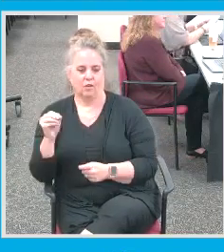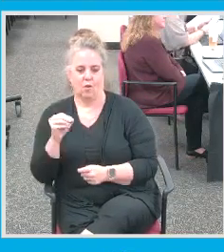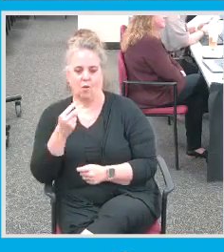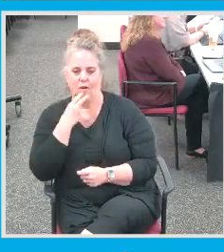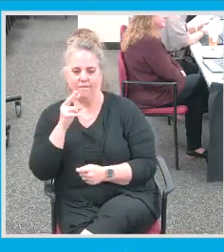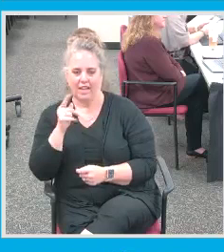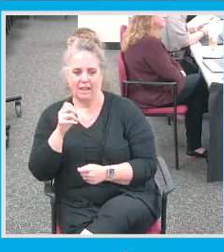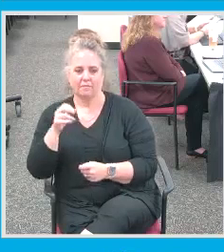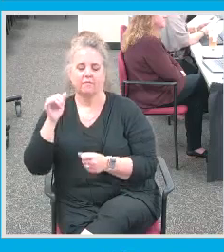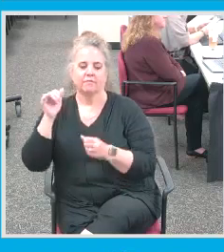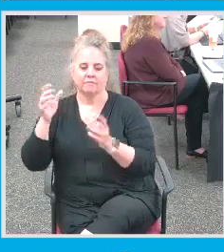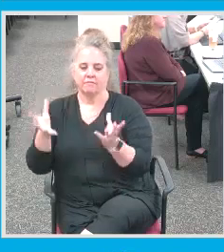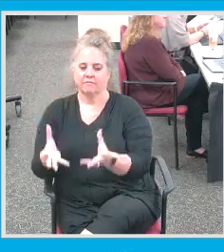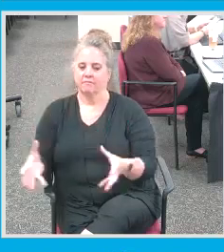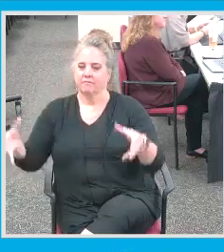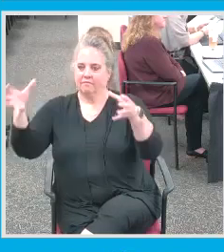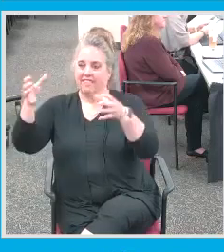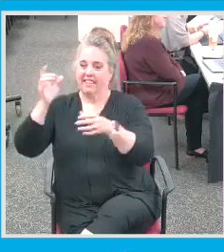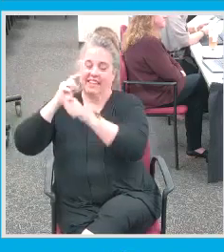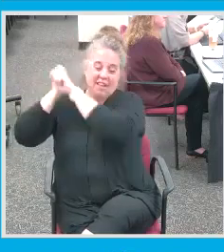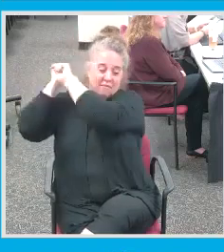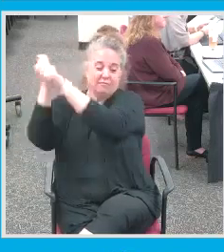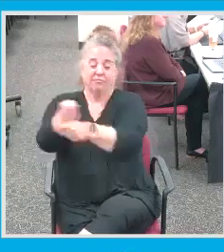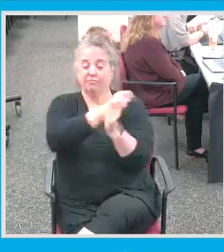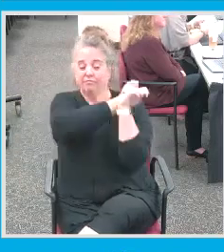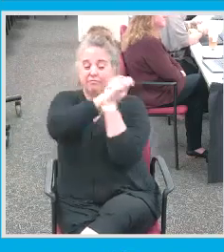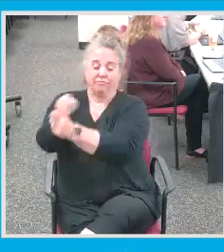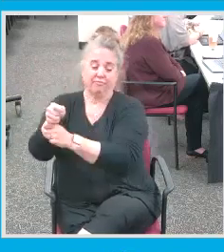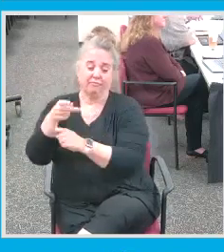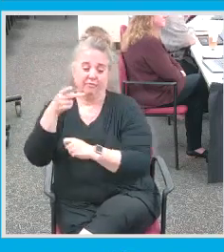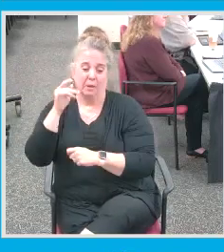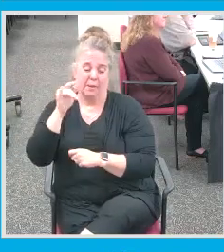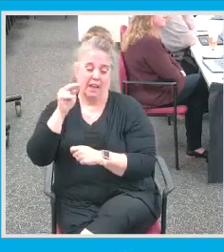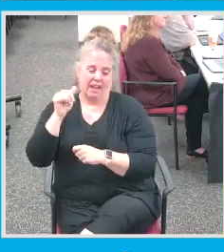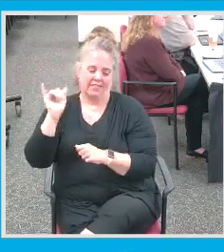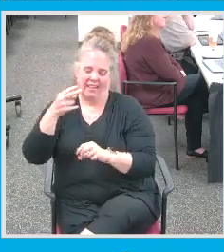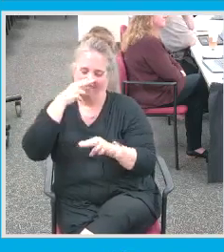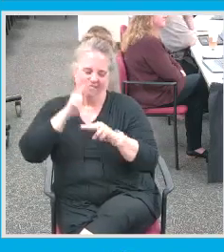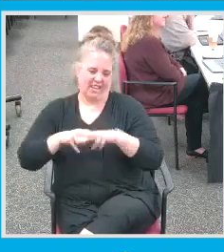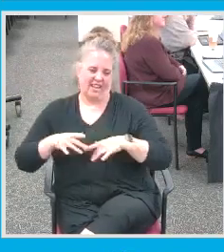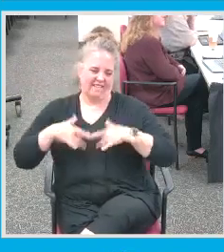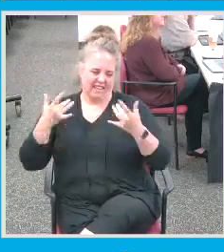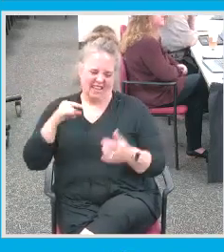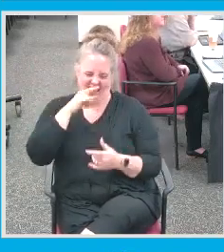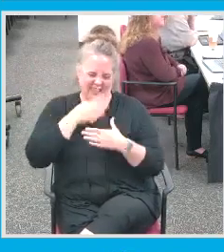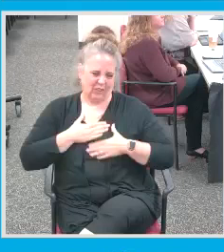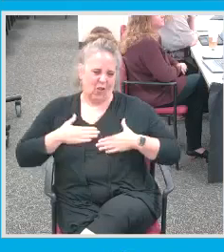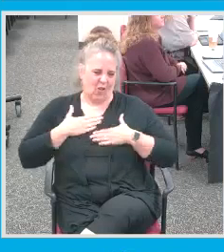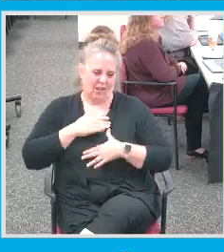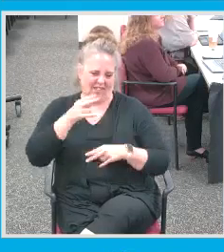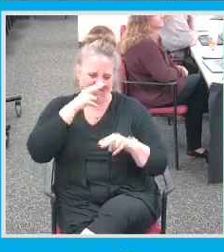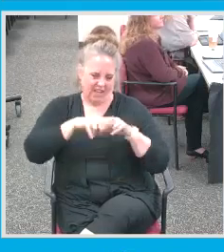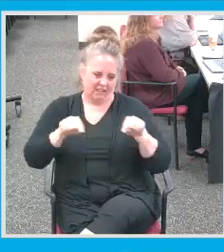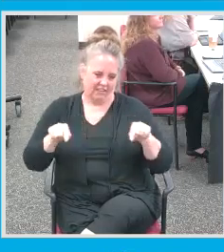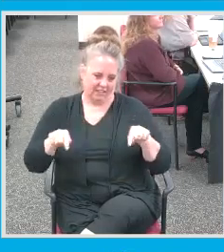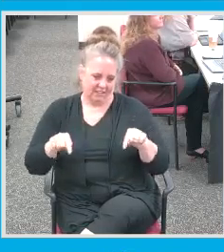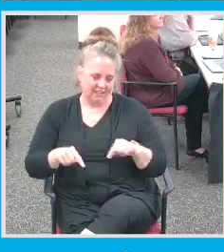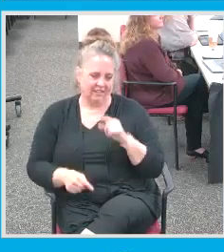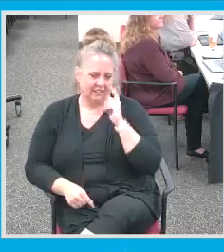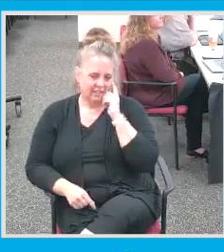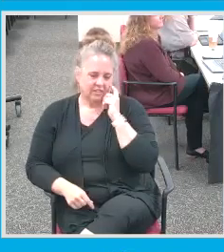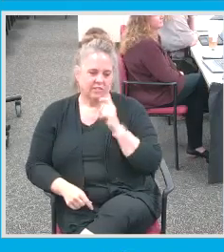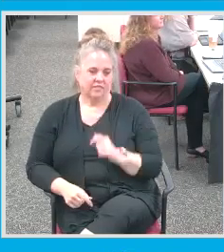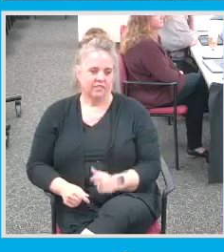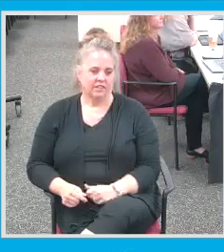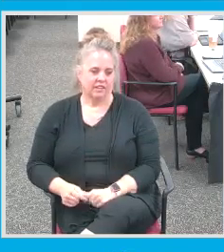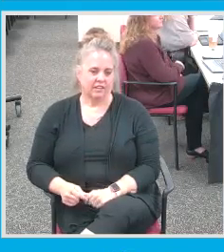piñata. And so it was kind of a cool event. The kids really enjoyed it. So we're hoping they're going to be our 8th graders next year, so they'll be the leaders of the school. So